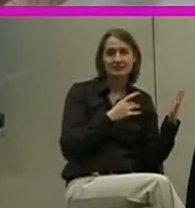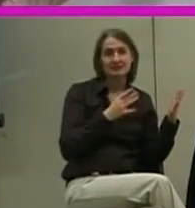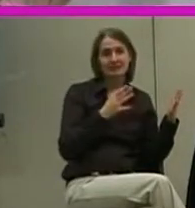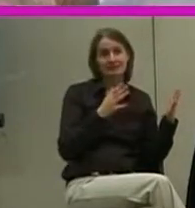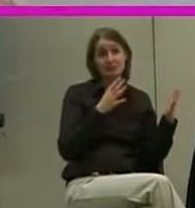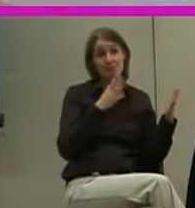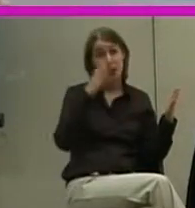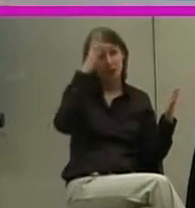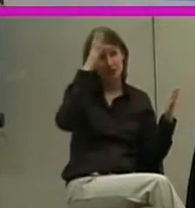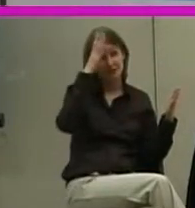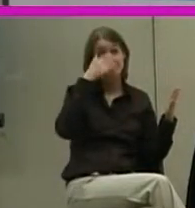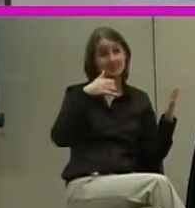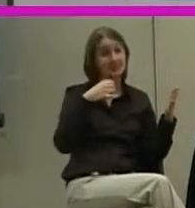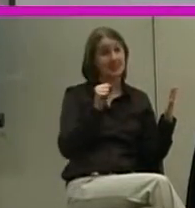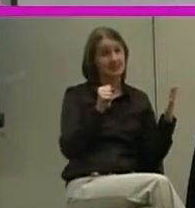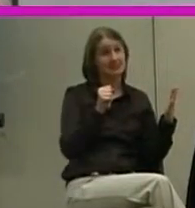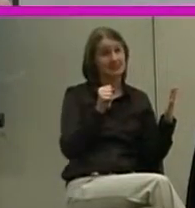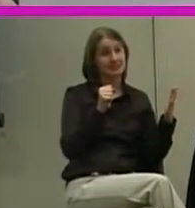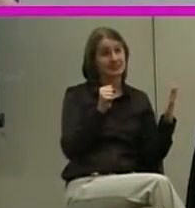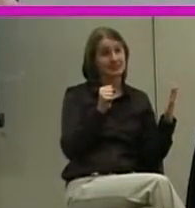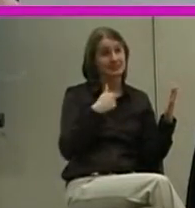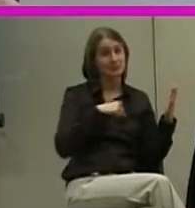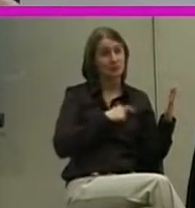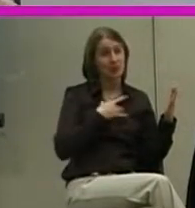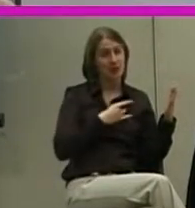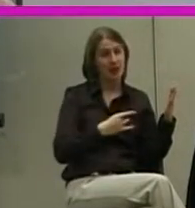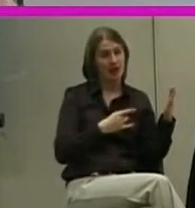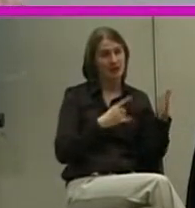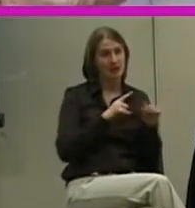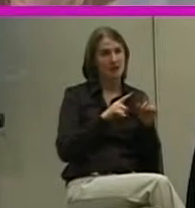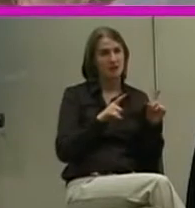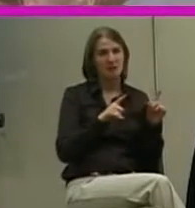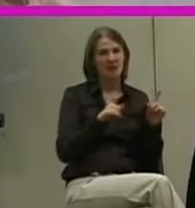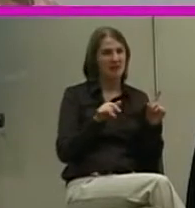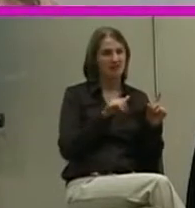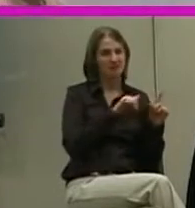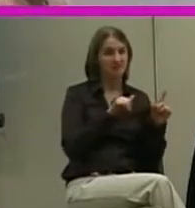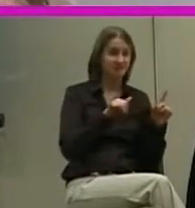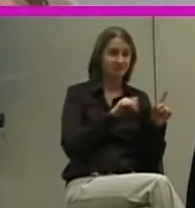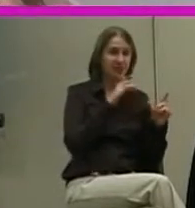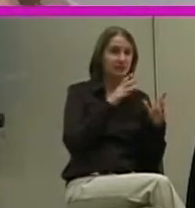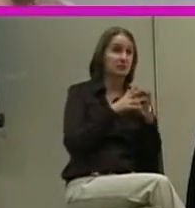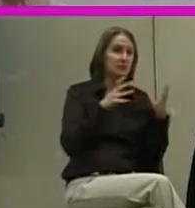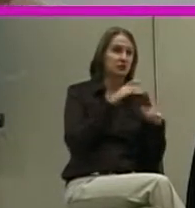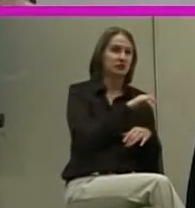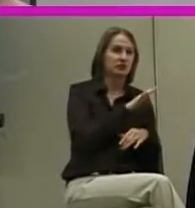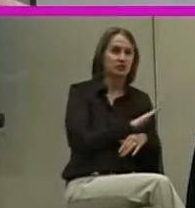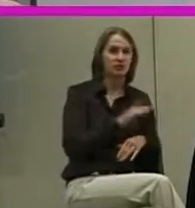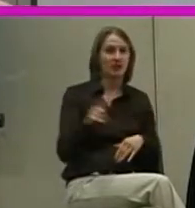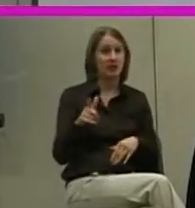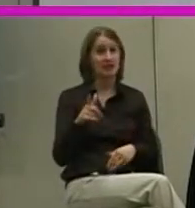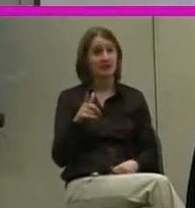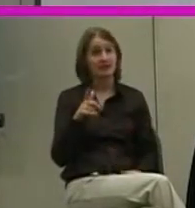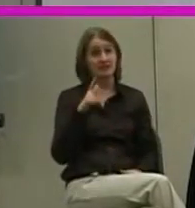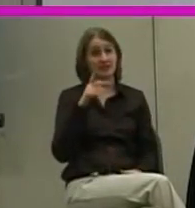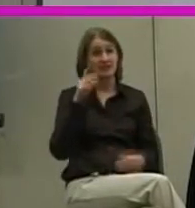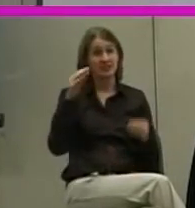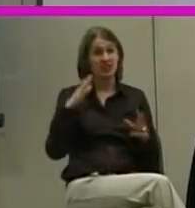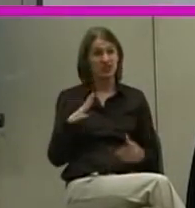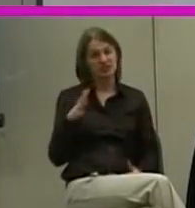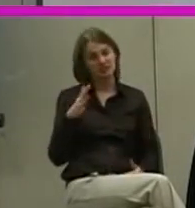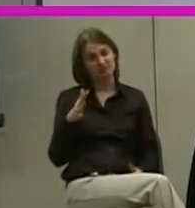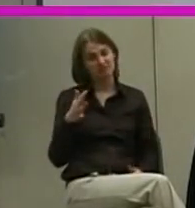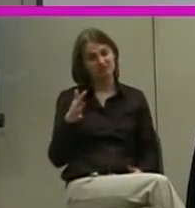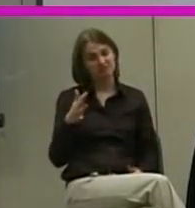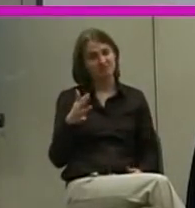was parents, yes, we liked it, but not as much as our kids. And teachers, yeah, pretty much. Which teachers are a hard group to get to